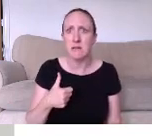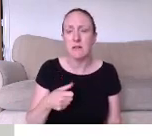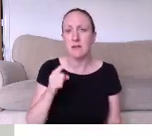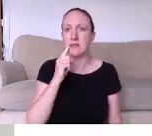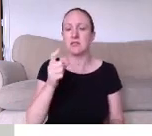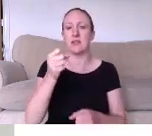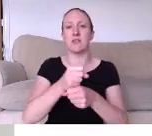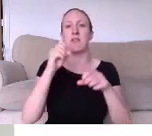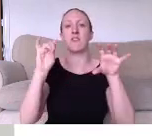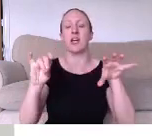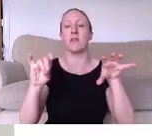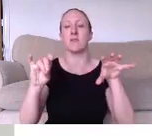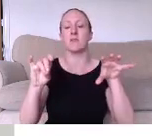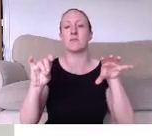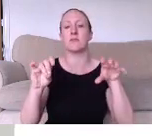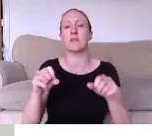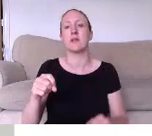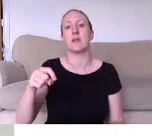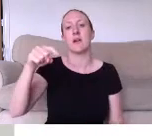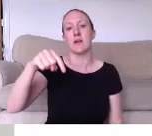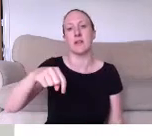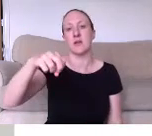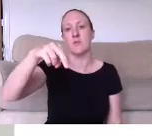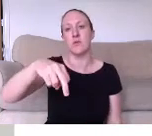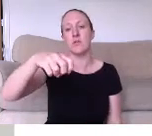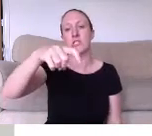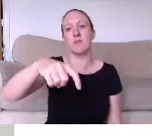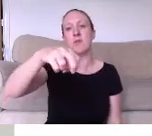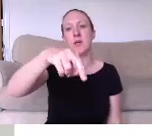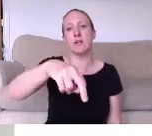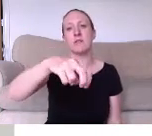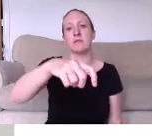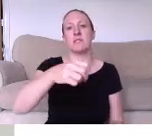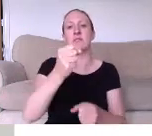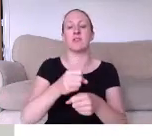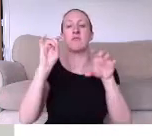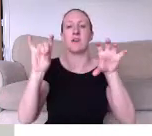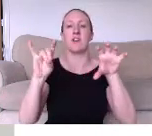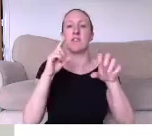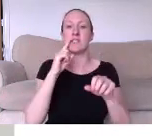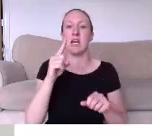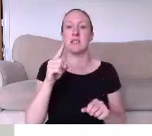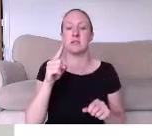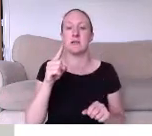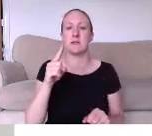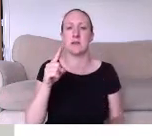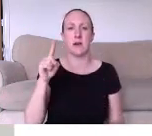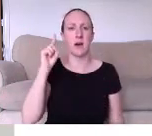Astounding, said the Gruffalo. They walked some more till the Gruffalo